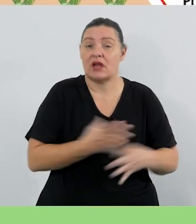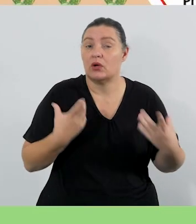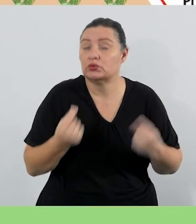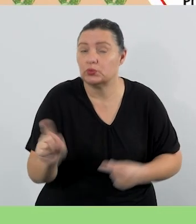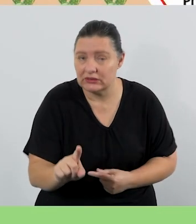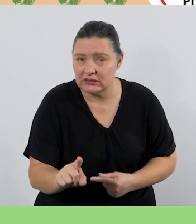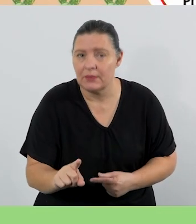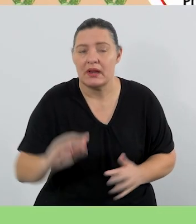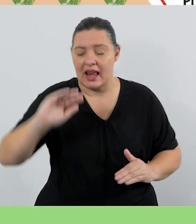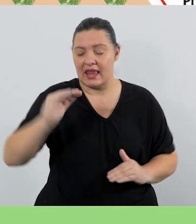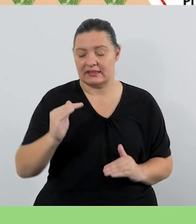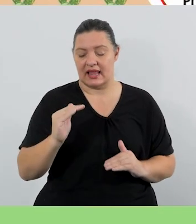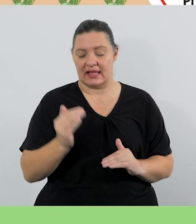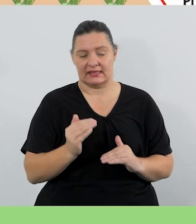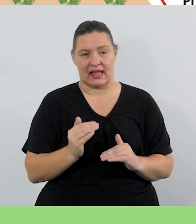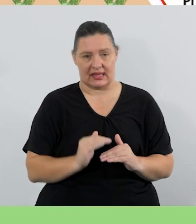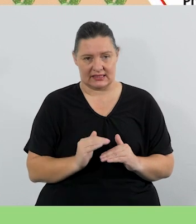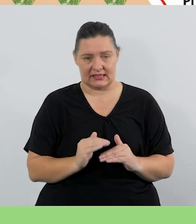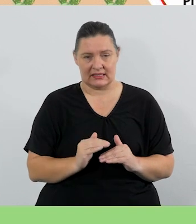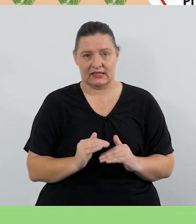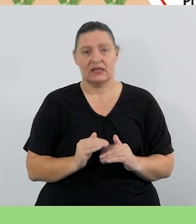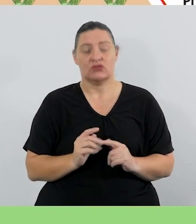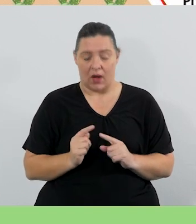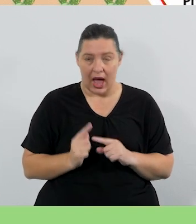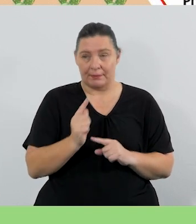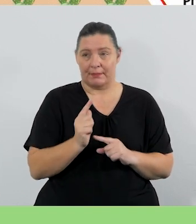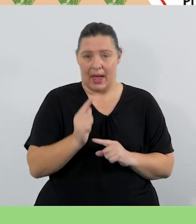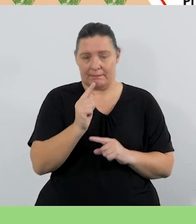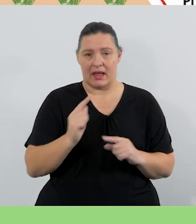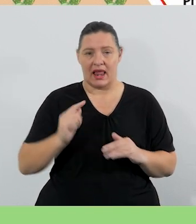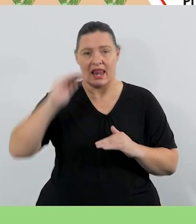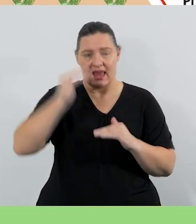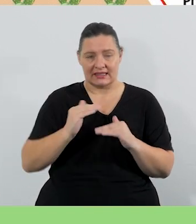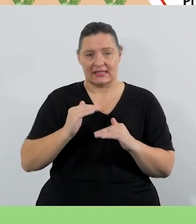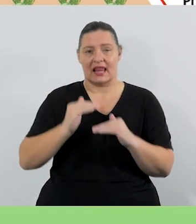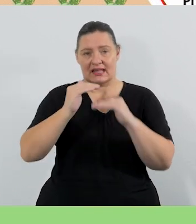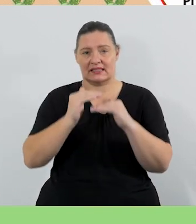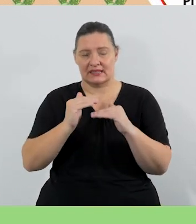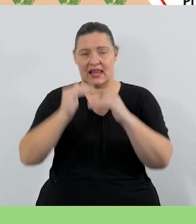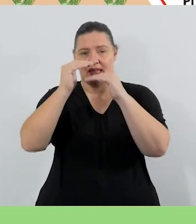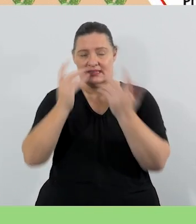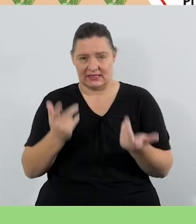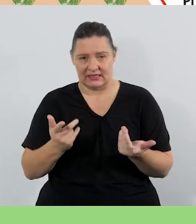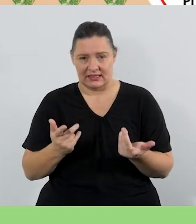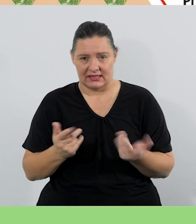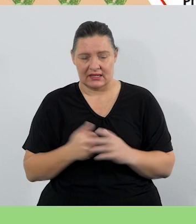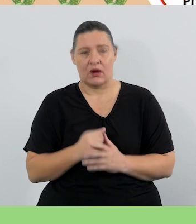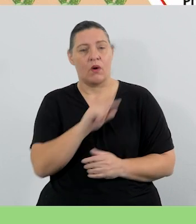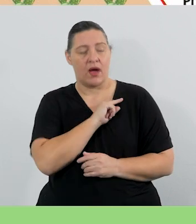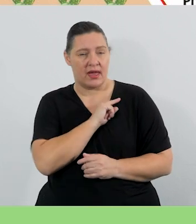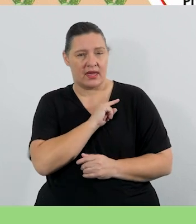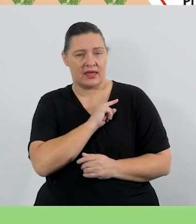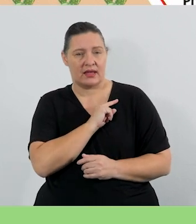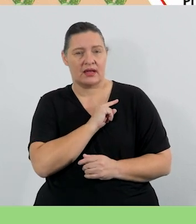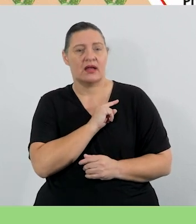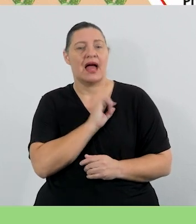starts to do what? To decrease. So when you go further up, that is why the more you go up, there's less organisms,